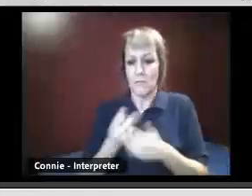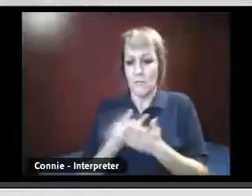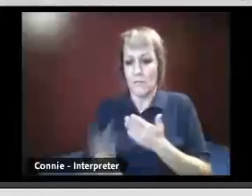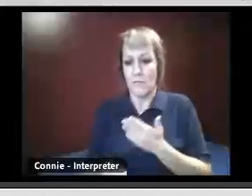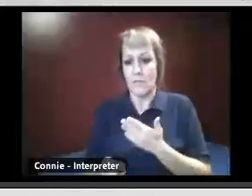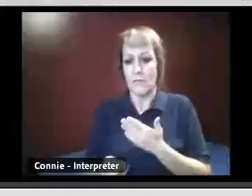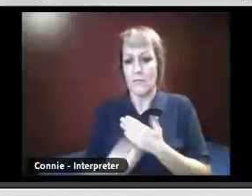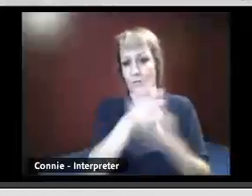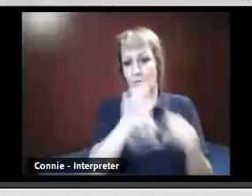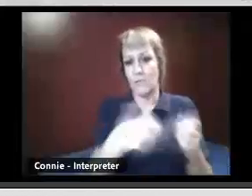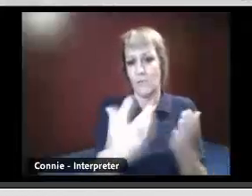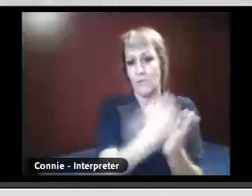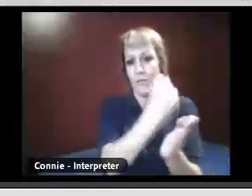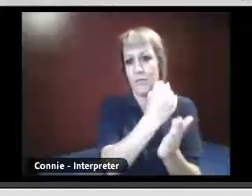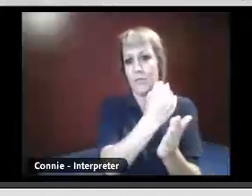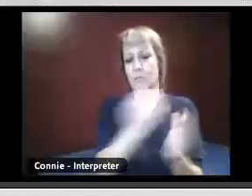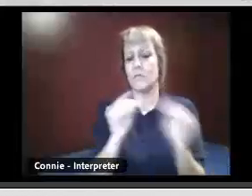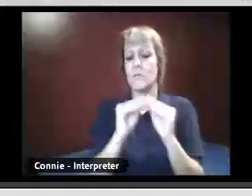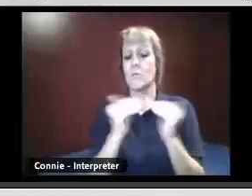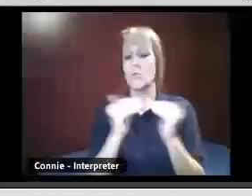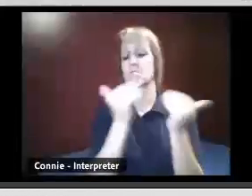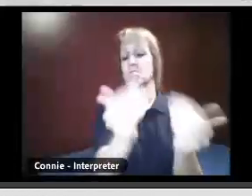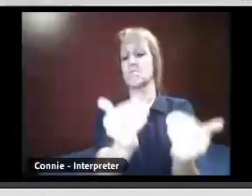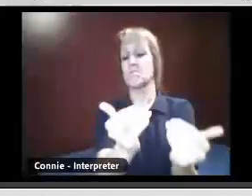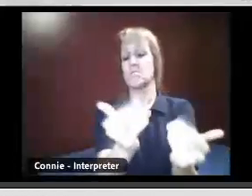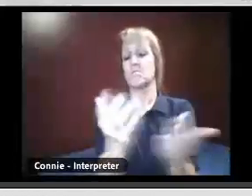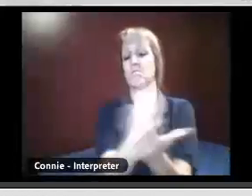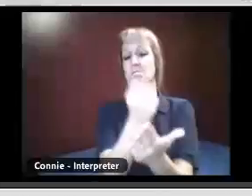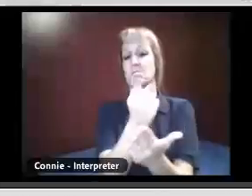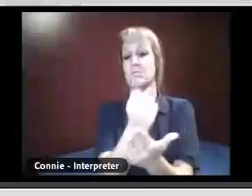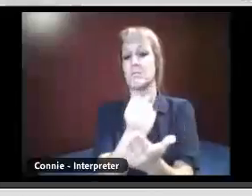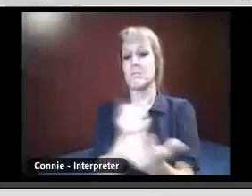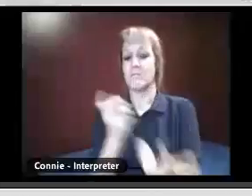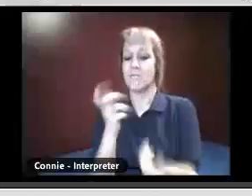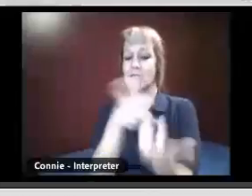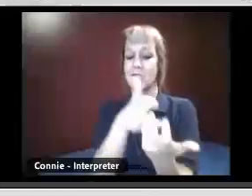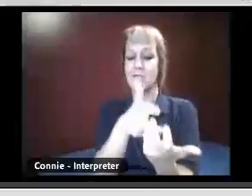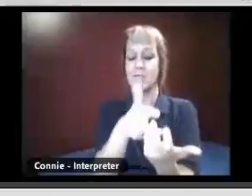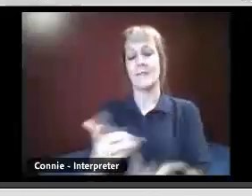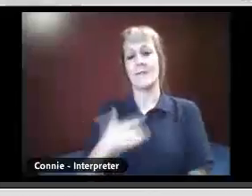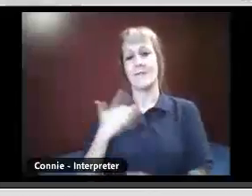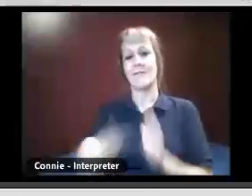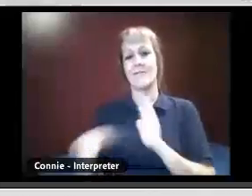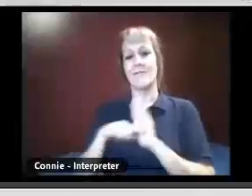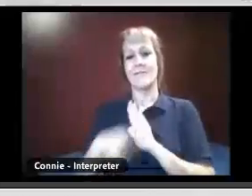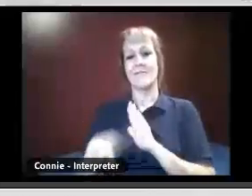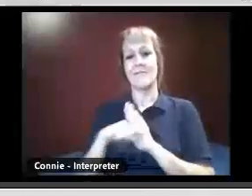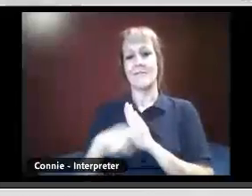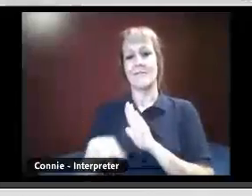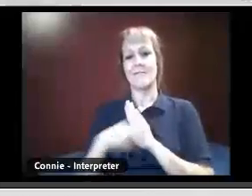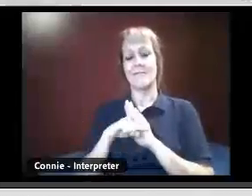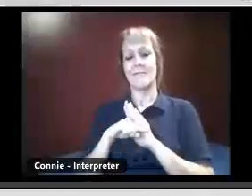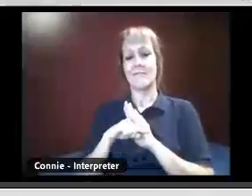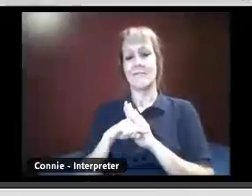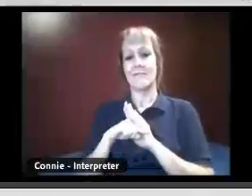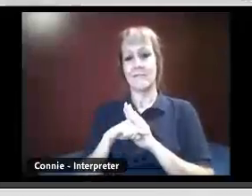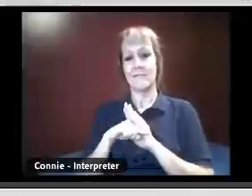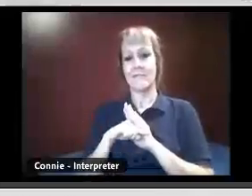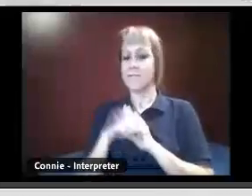And the more that you give in, you start to resent other people. Resentment starts to build up. And so it's not